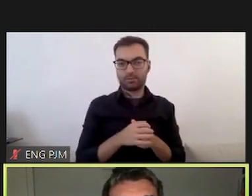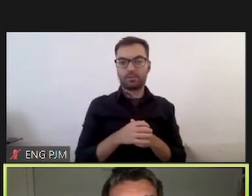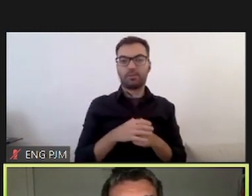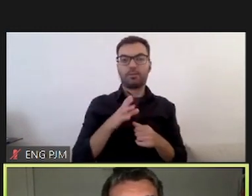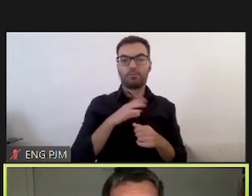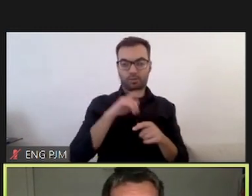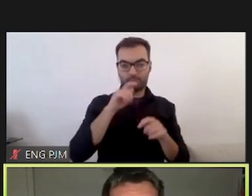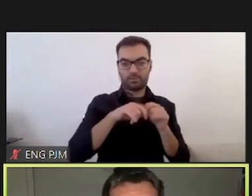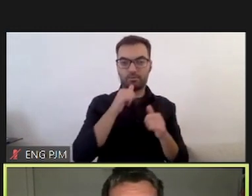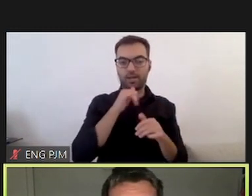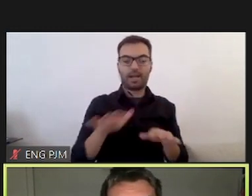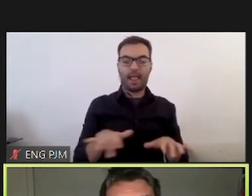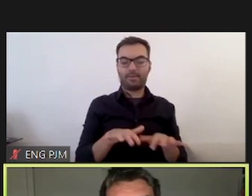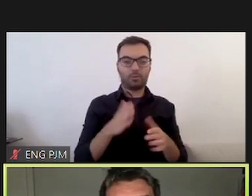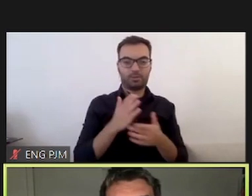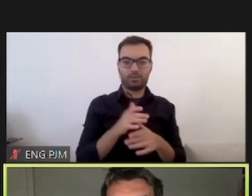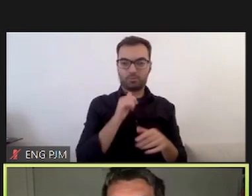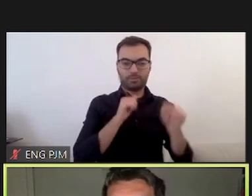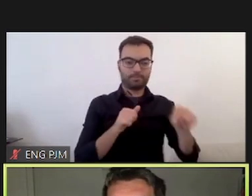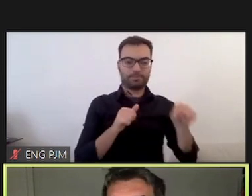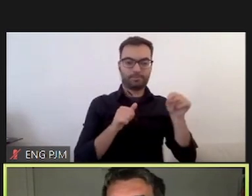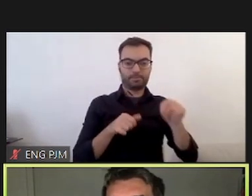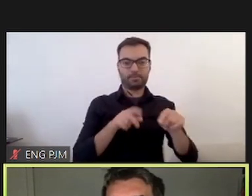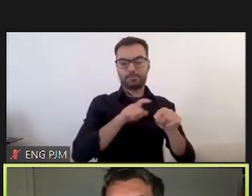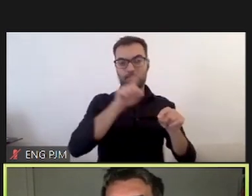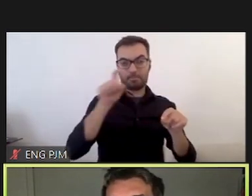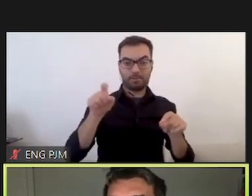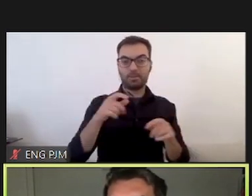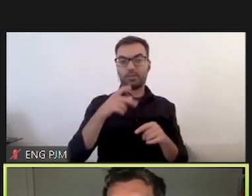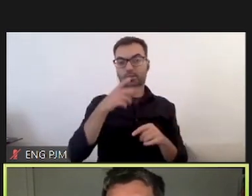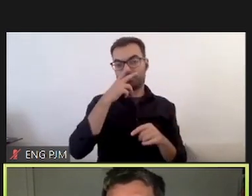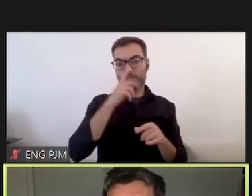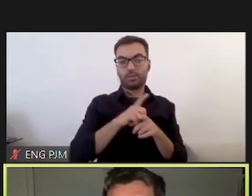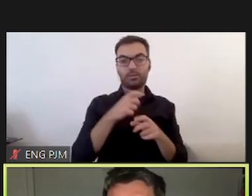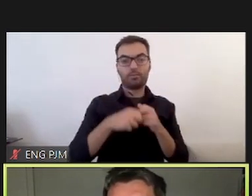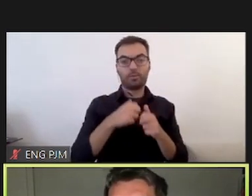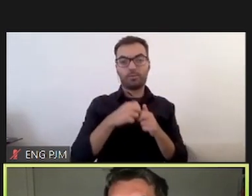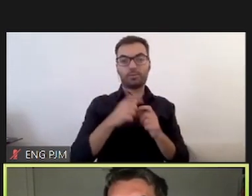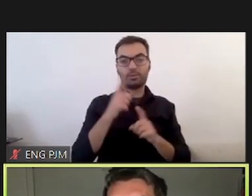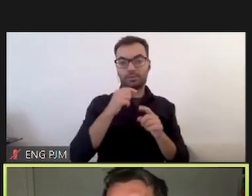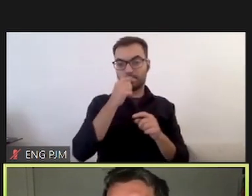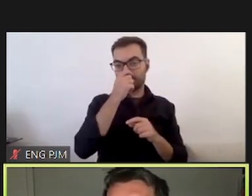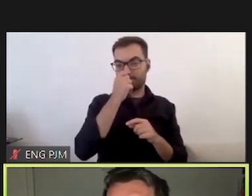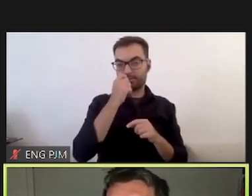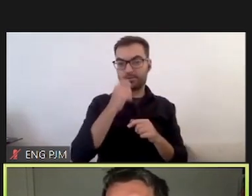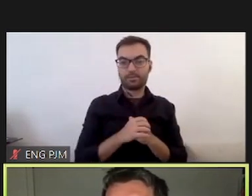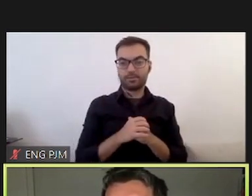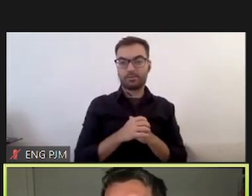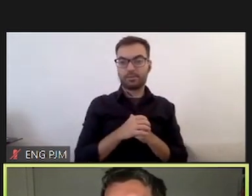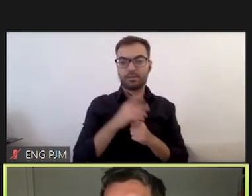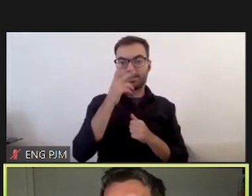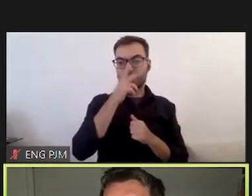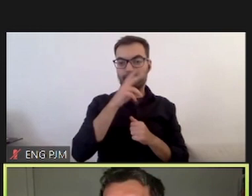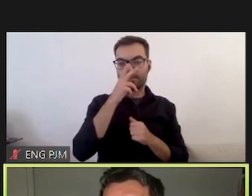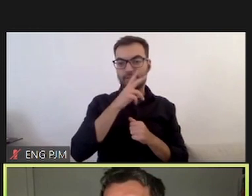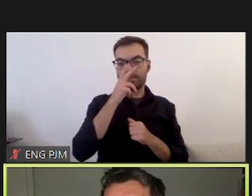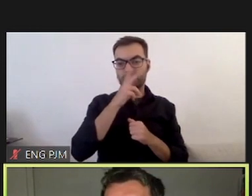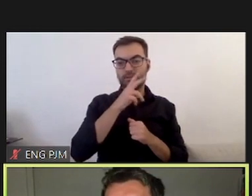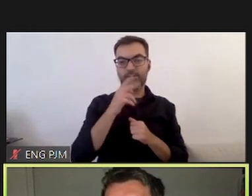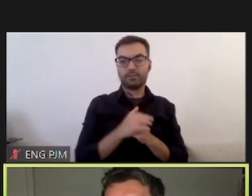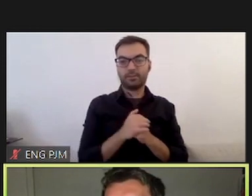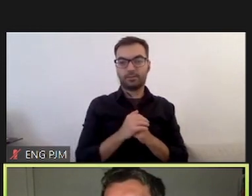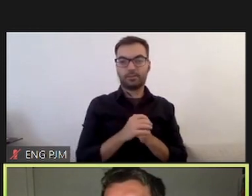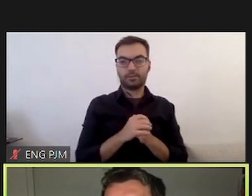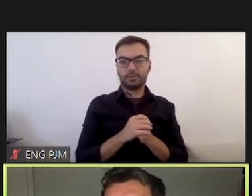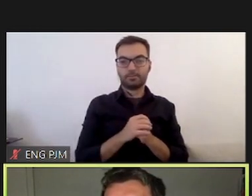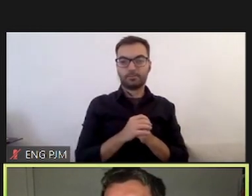use the keyboard only. And you can see there is also issue sometimes that you are not able to see the